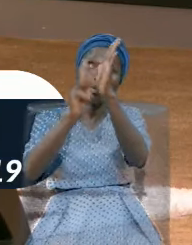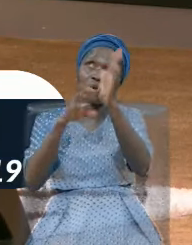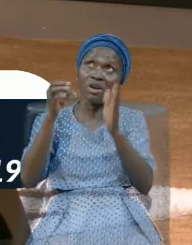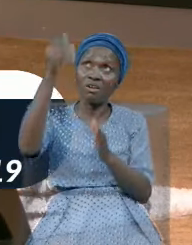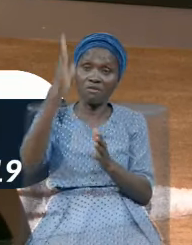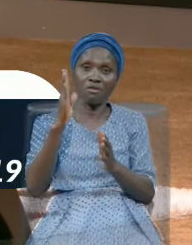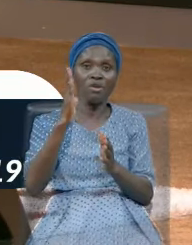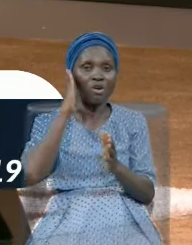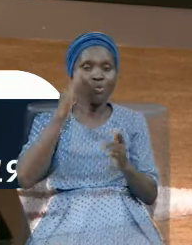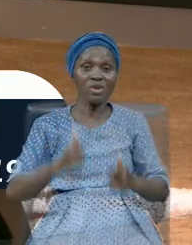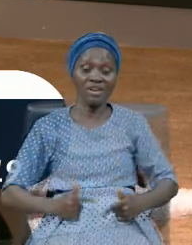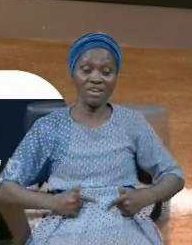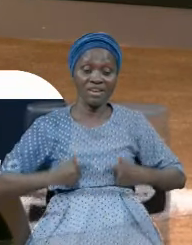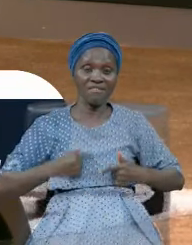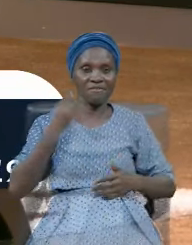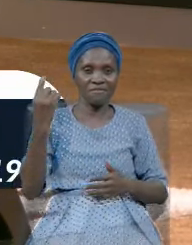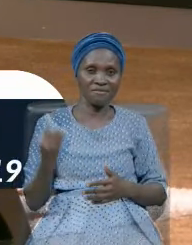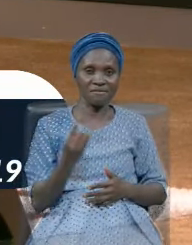abideth forever. Amen.